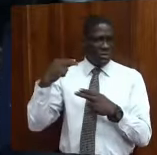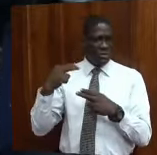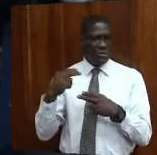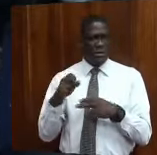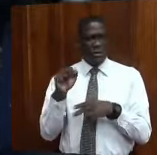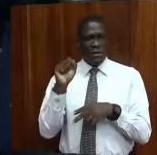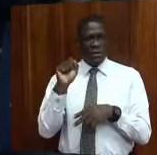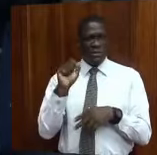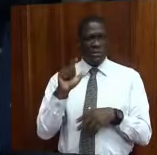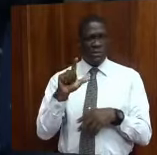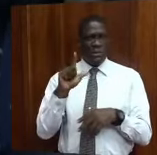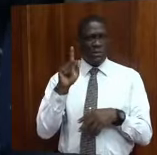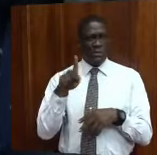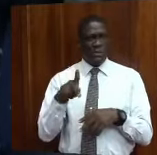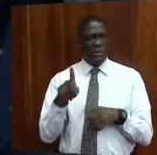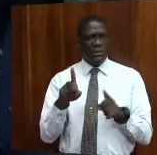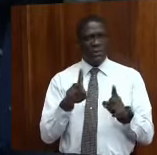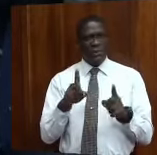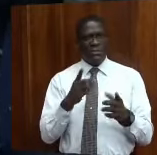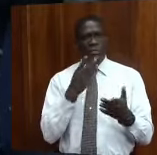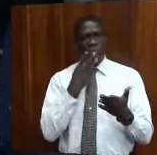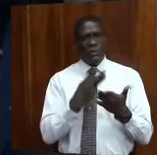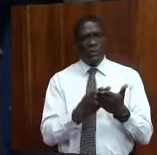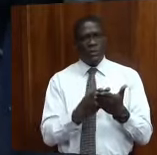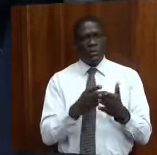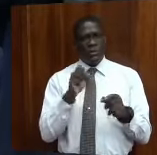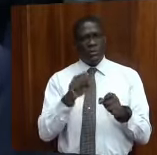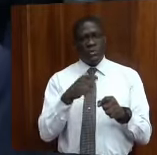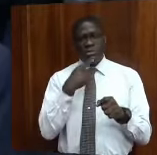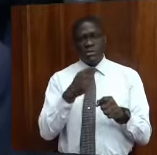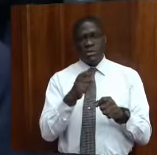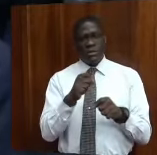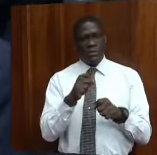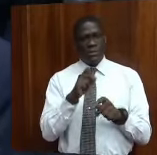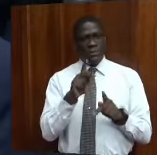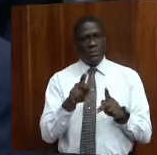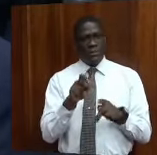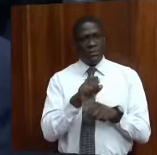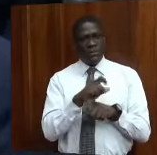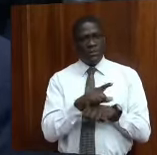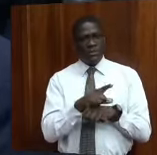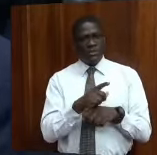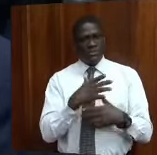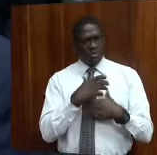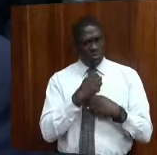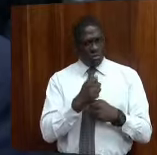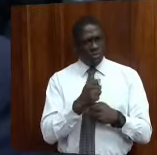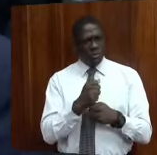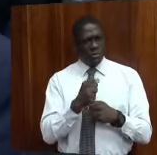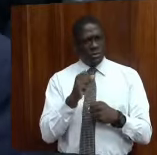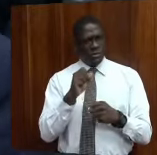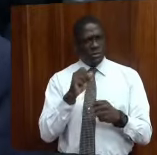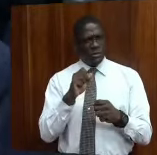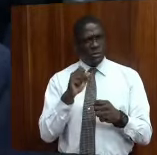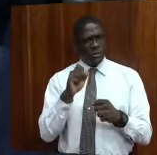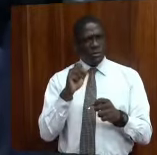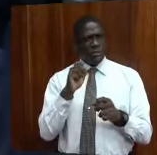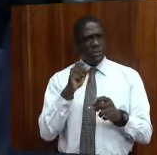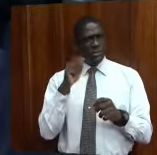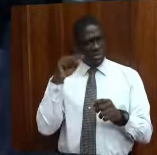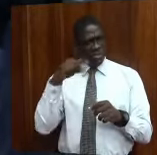Lucia, we say, trust in the leadership of this party. Protect the victory.